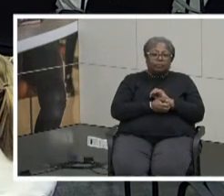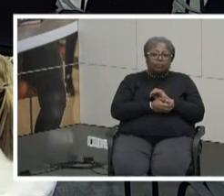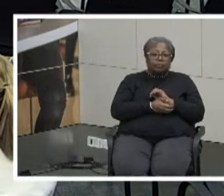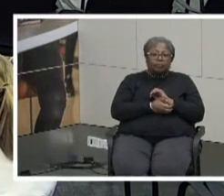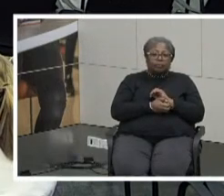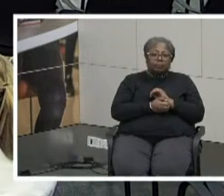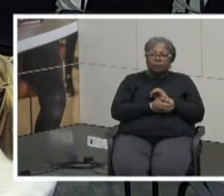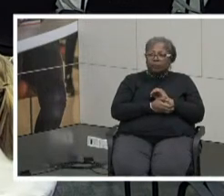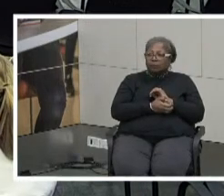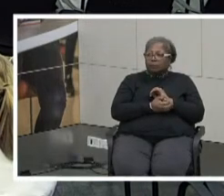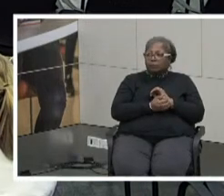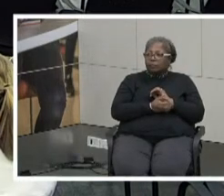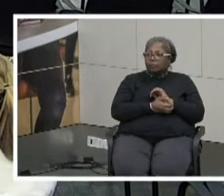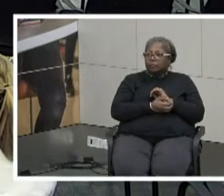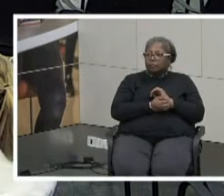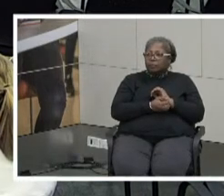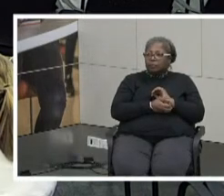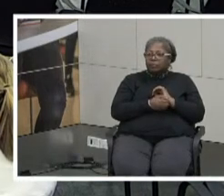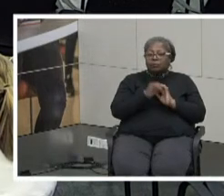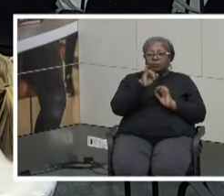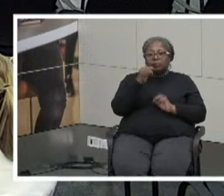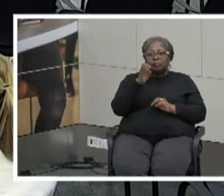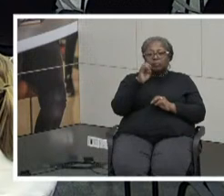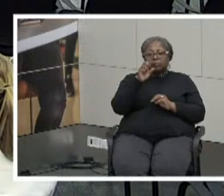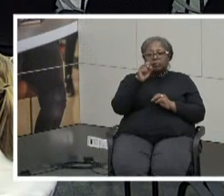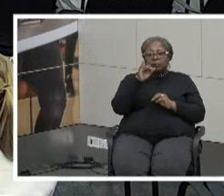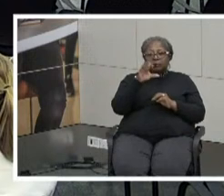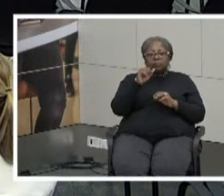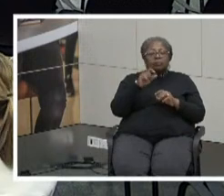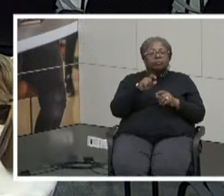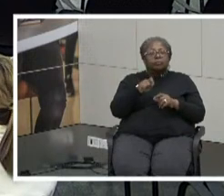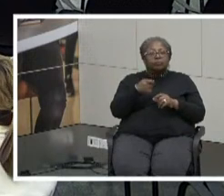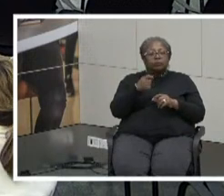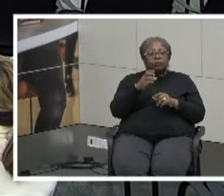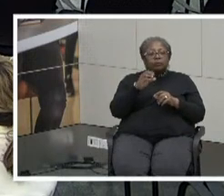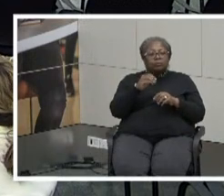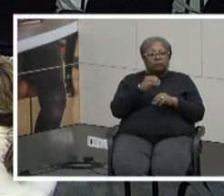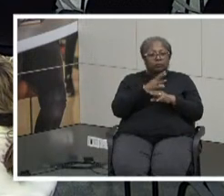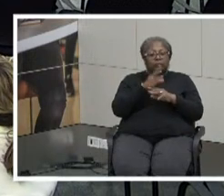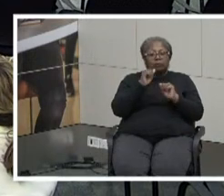you Jessica could Trad please turn your camera on you may begin